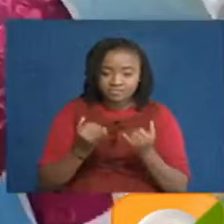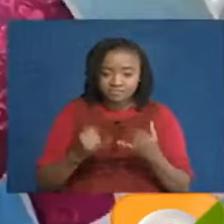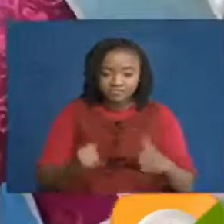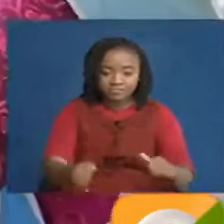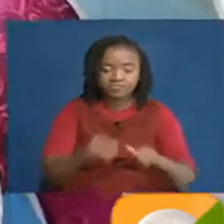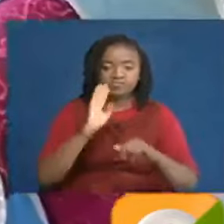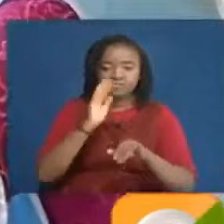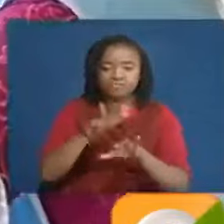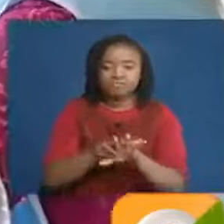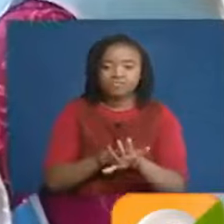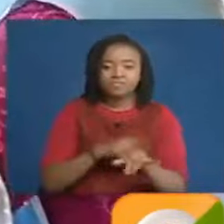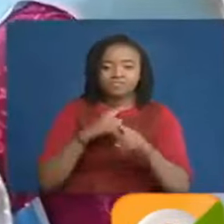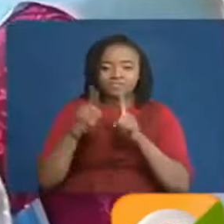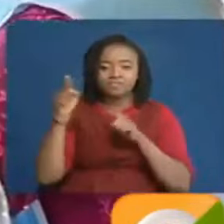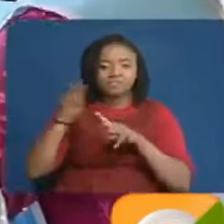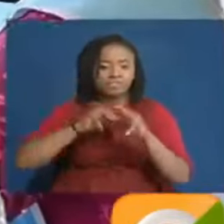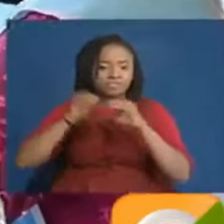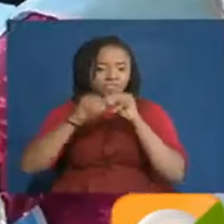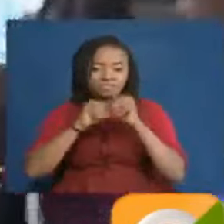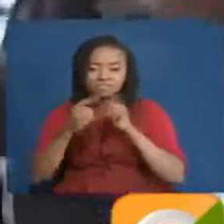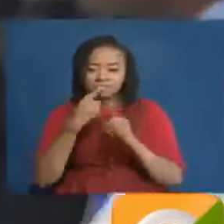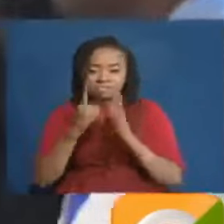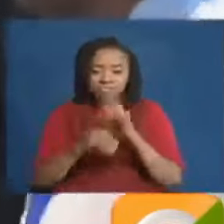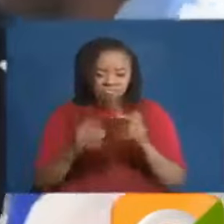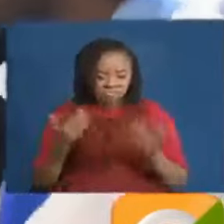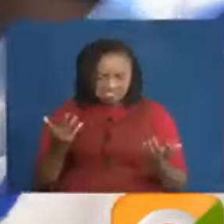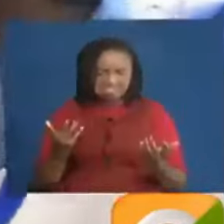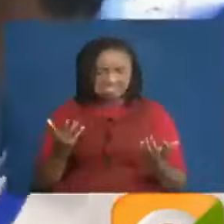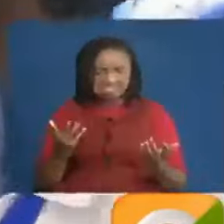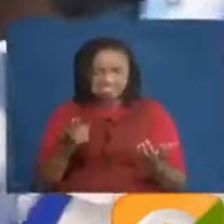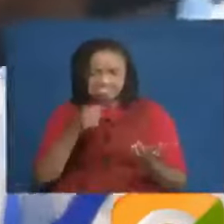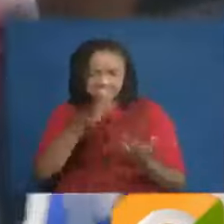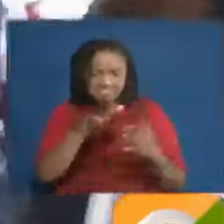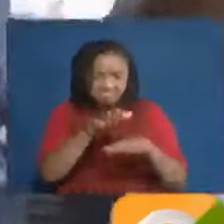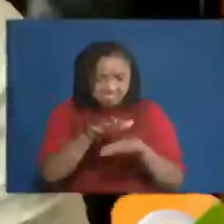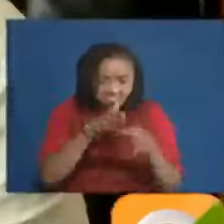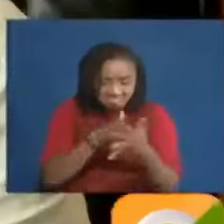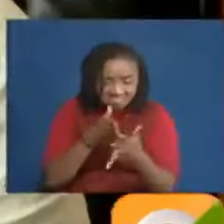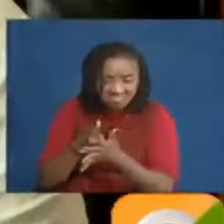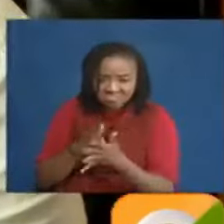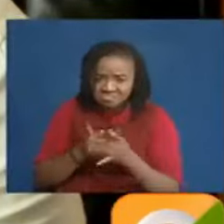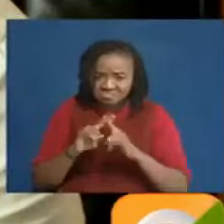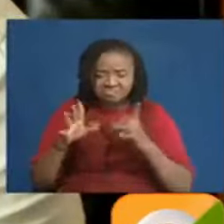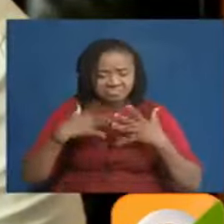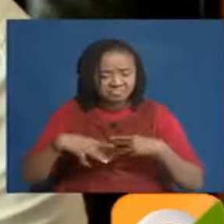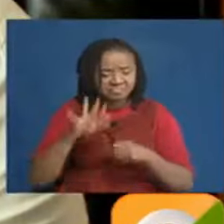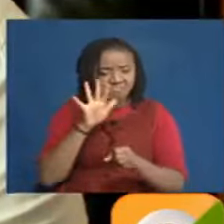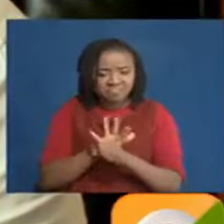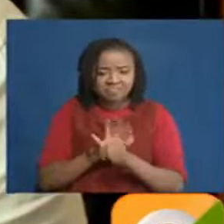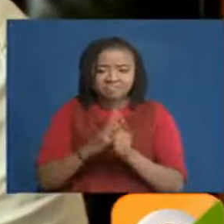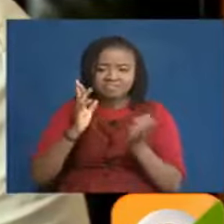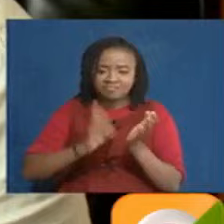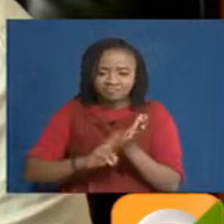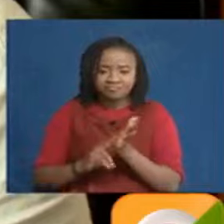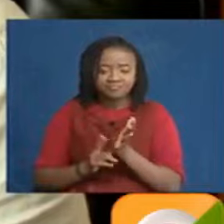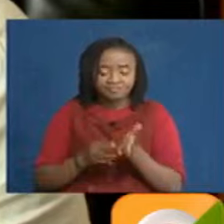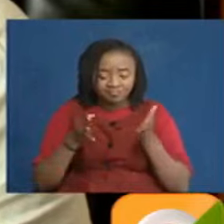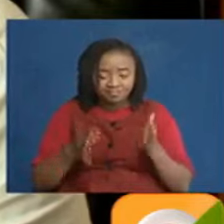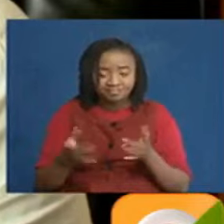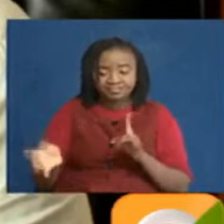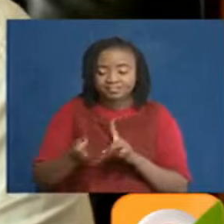But the management says it is recording an increase in registrations. As we speak, we are at about